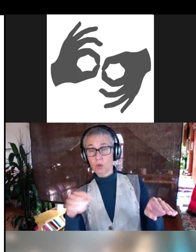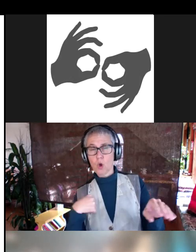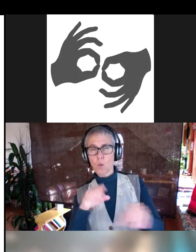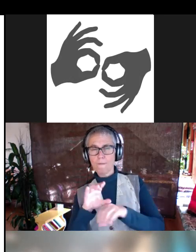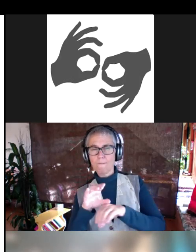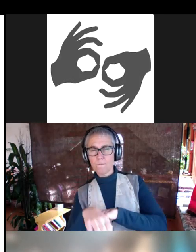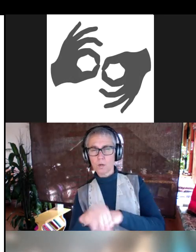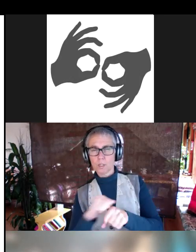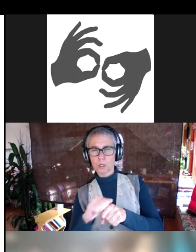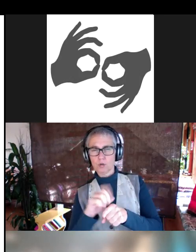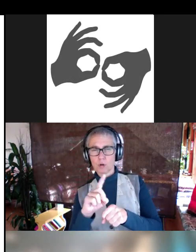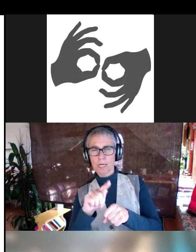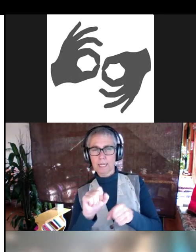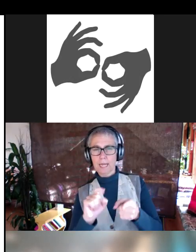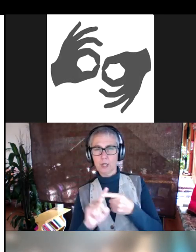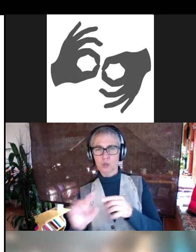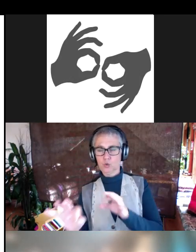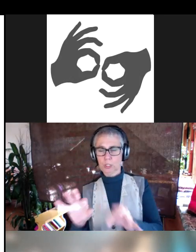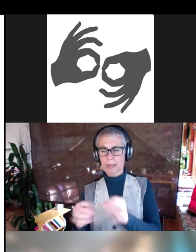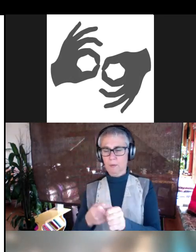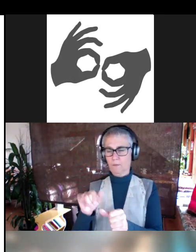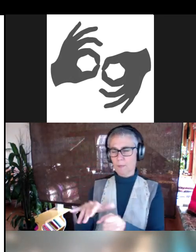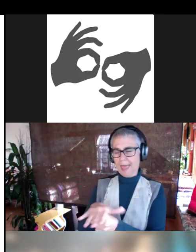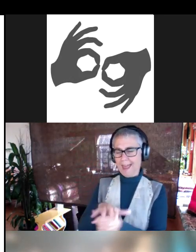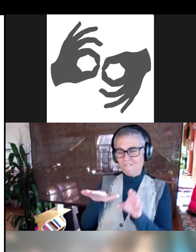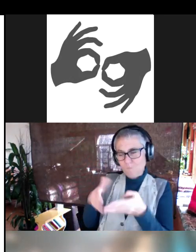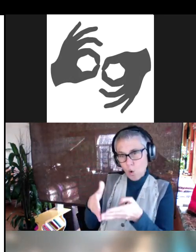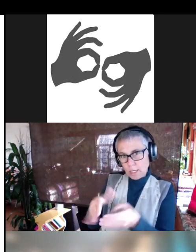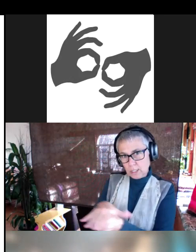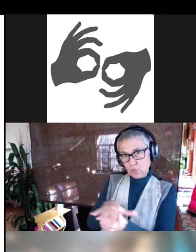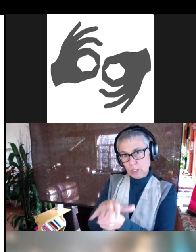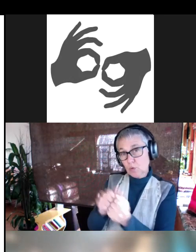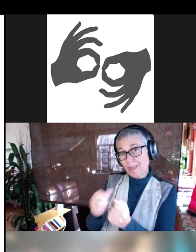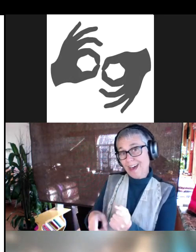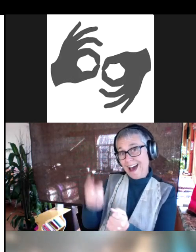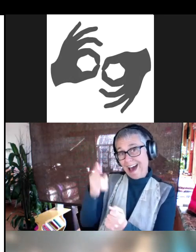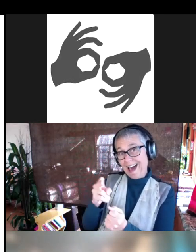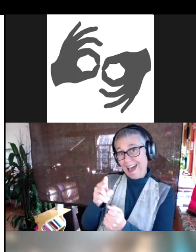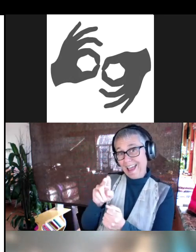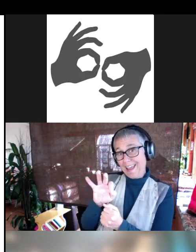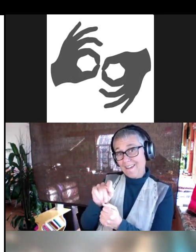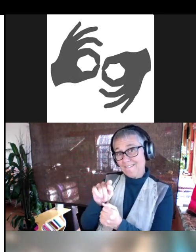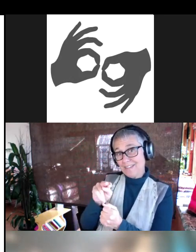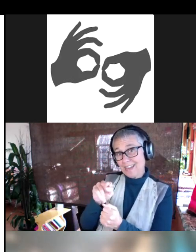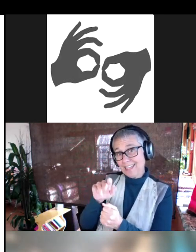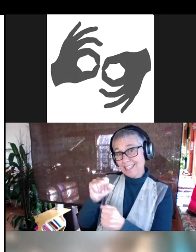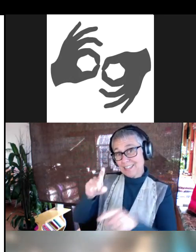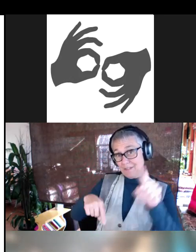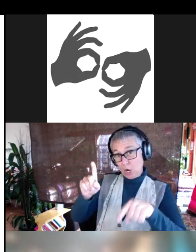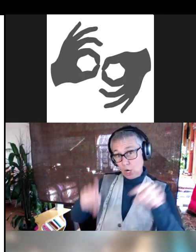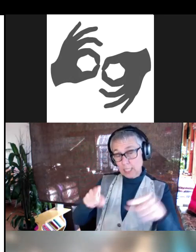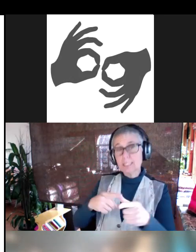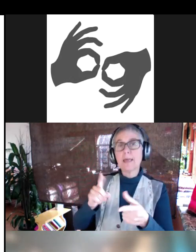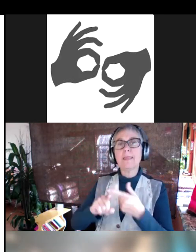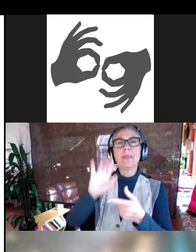to be sampled from regions that are kind of more focused to regions that have high fitness variance, our performance improves. And